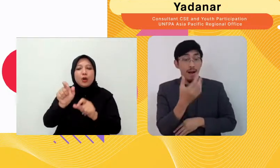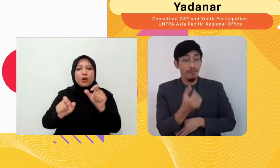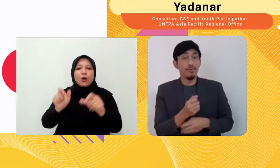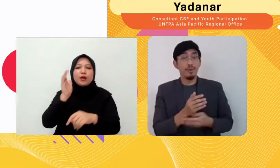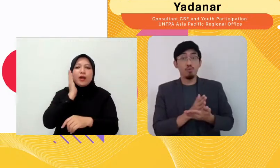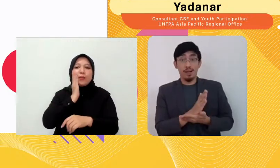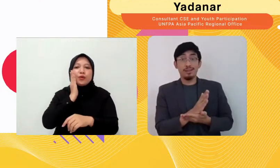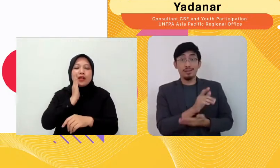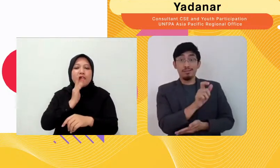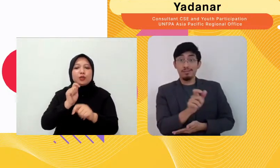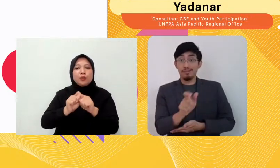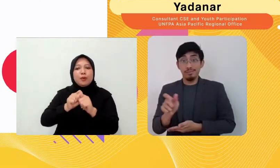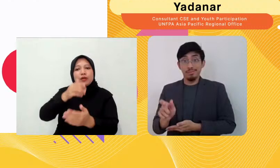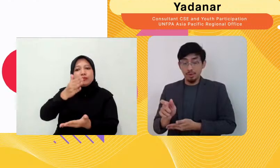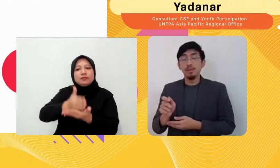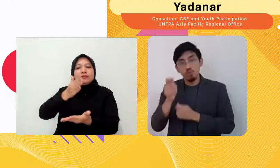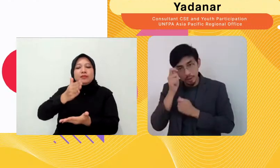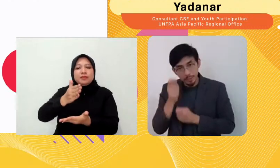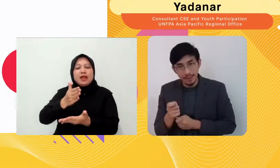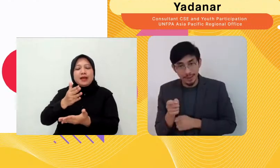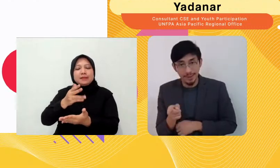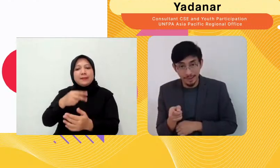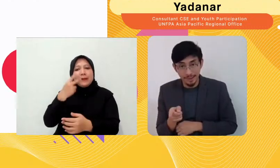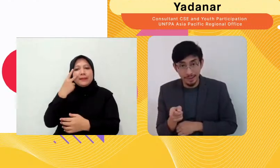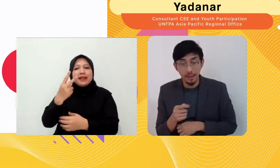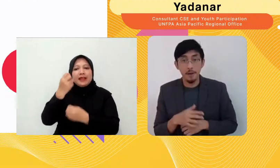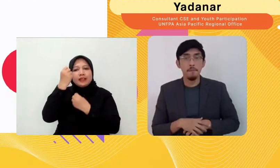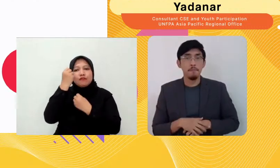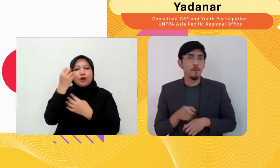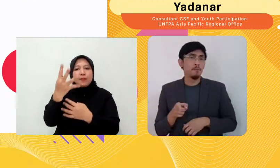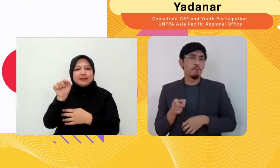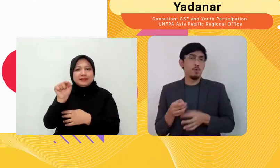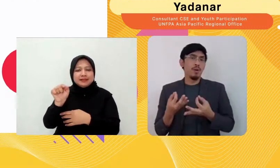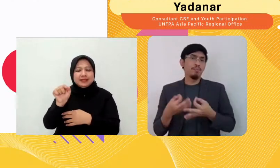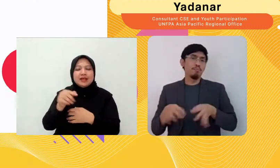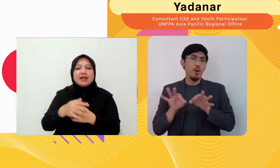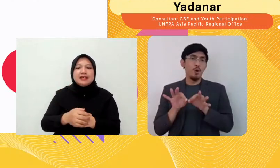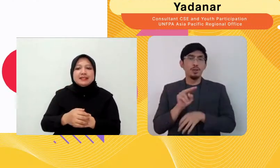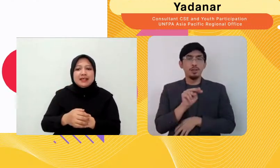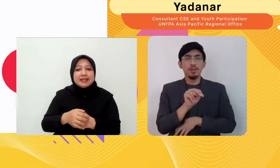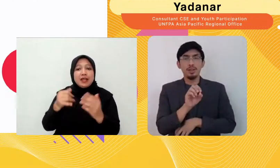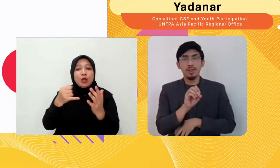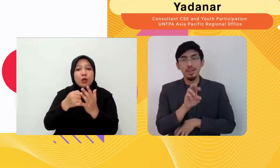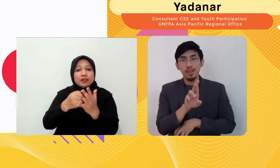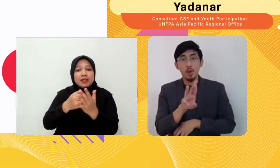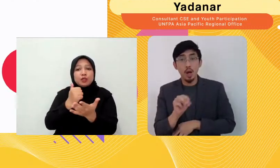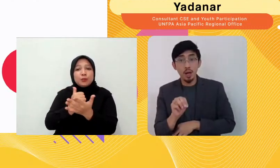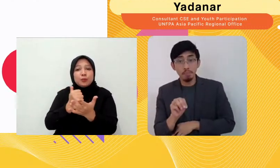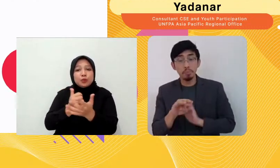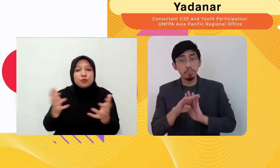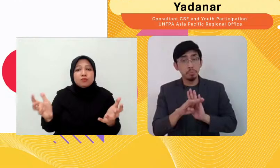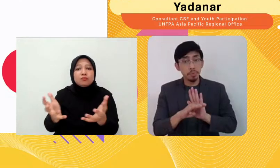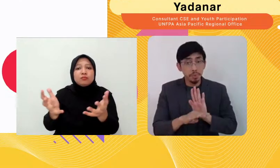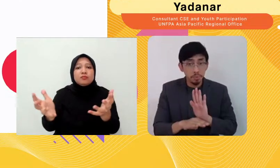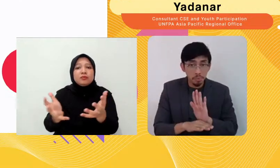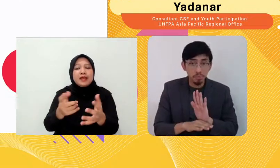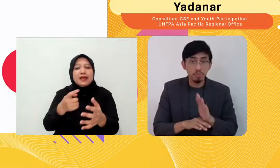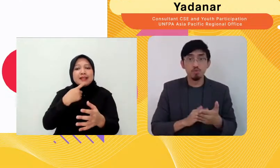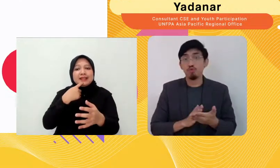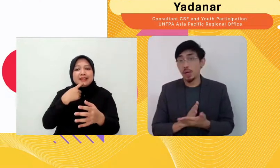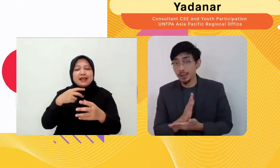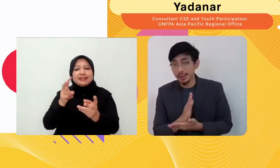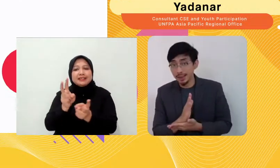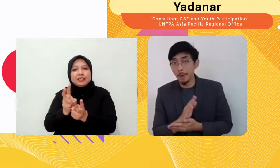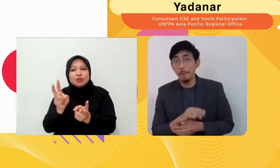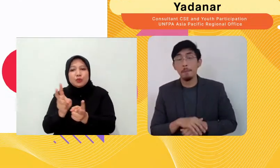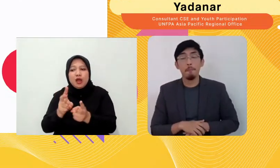decision-making based on the comprehensive information. So the content should empower them to take control of their sexuality, their bodies,